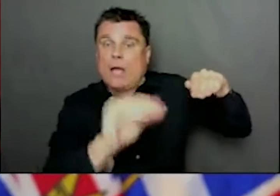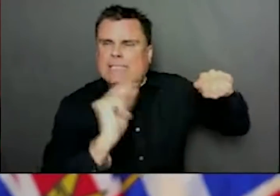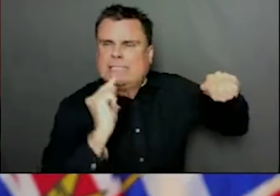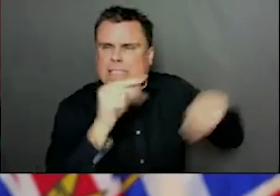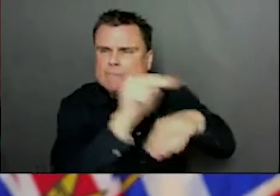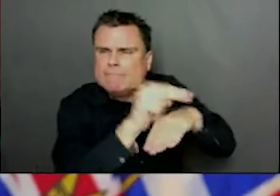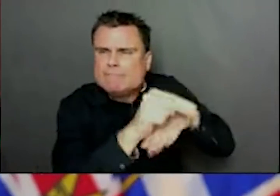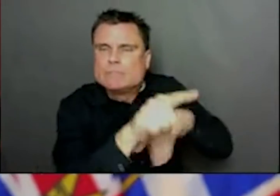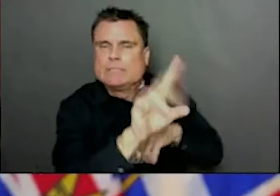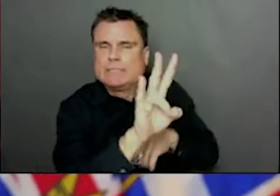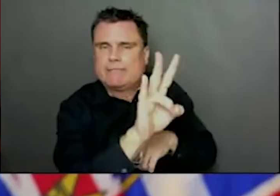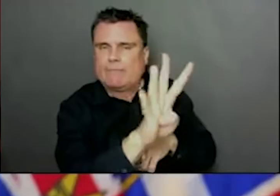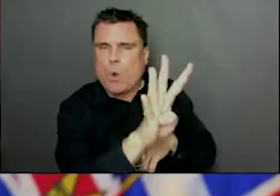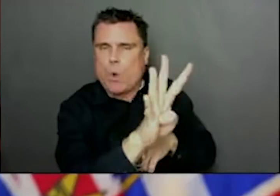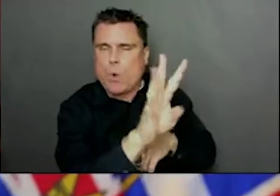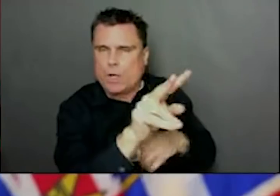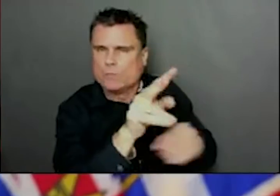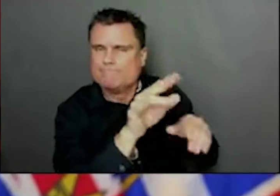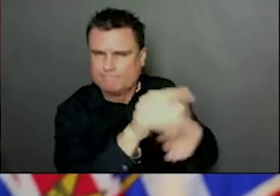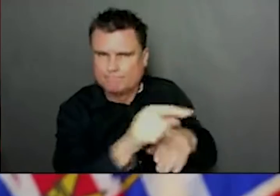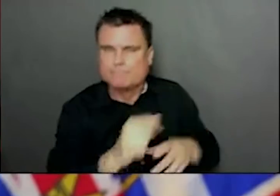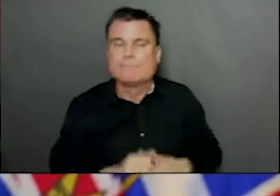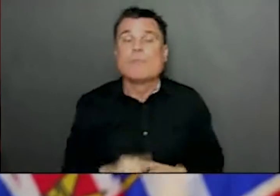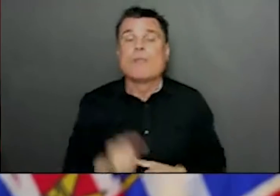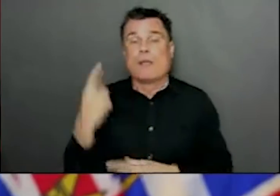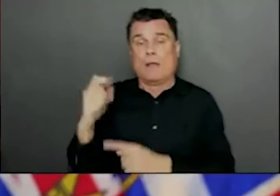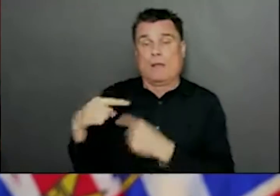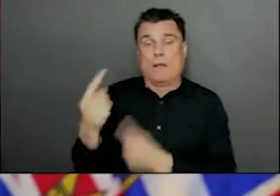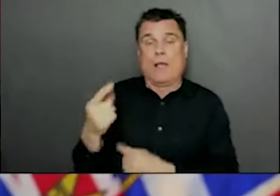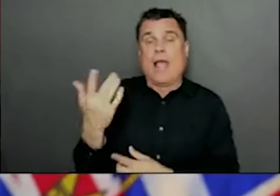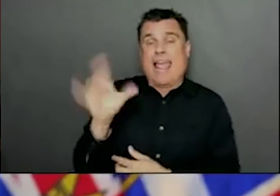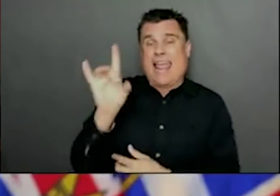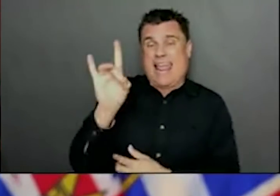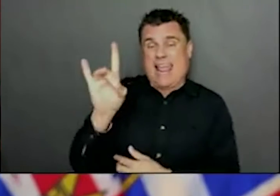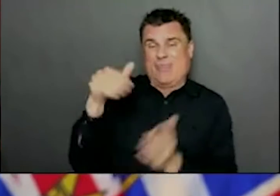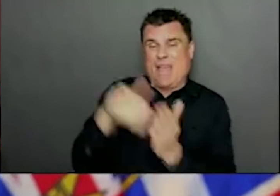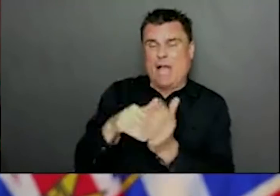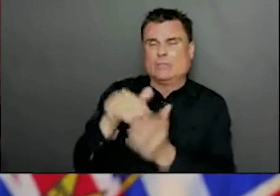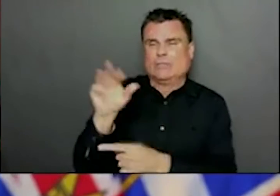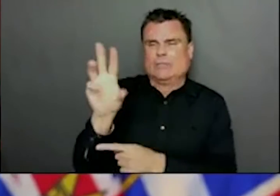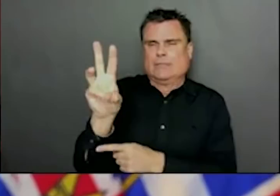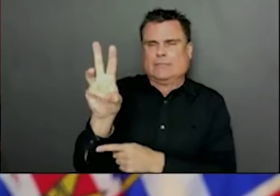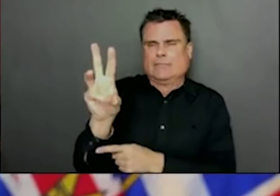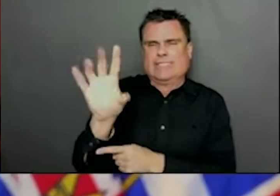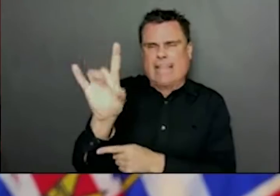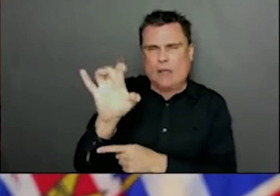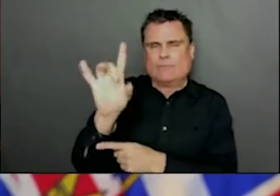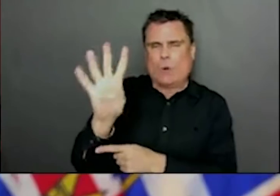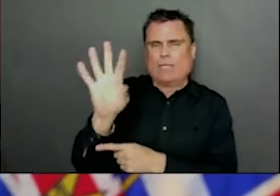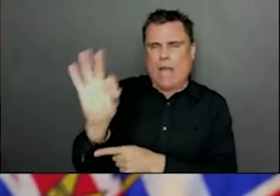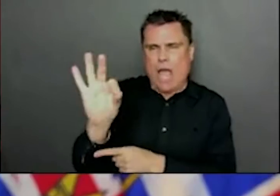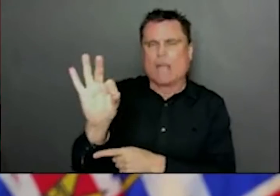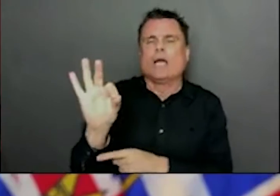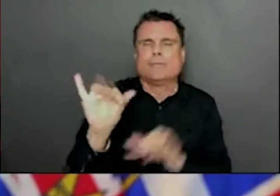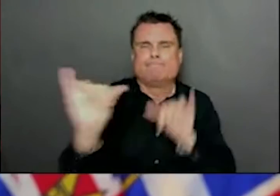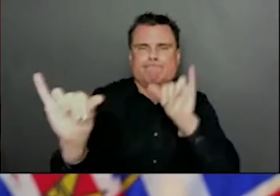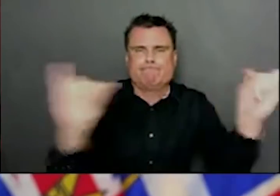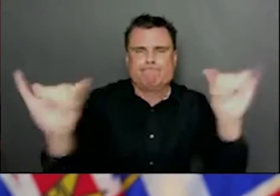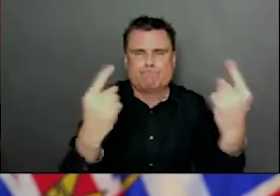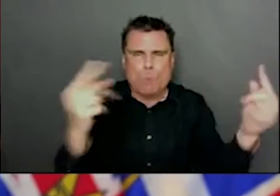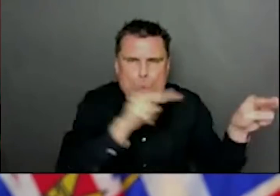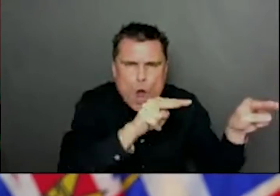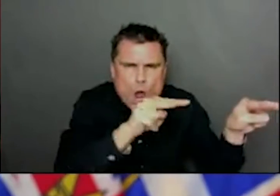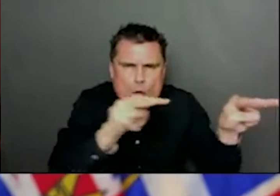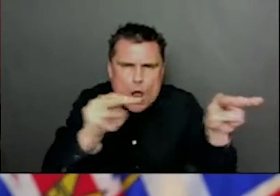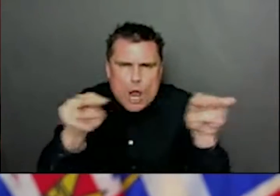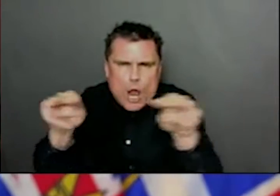there are 8,849 people, plus some additional from Northern Health who are under public health